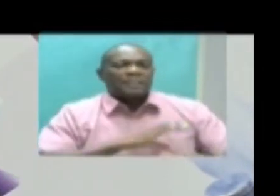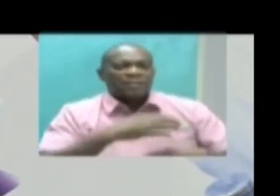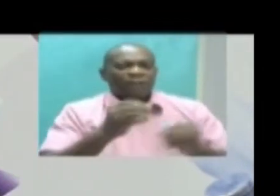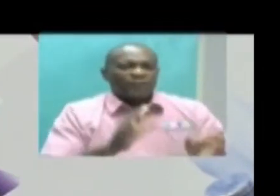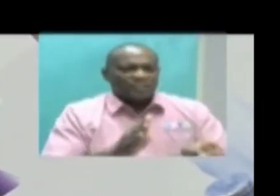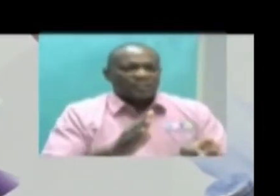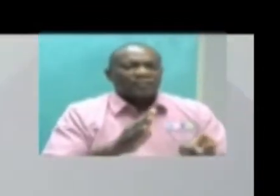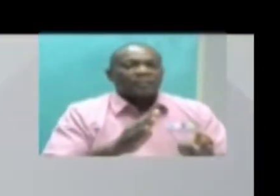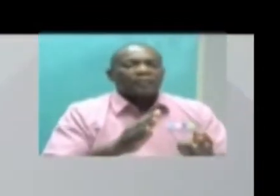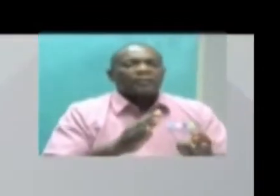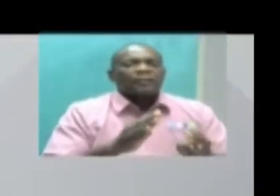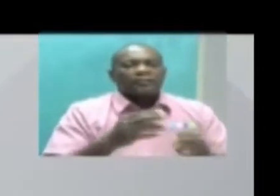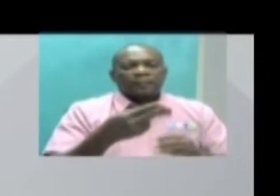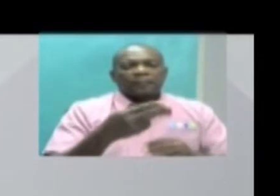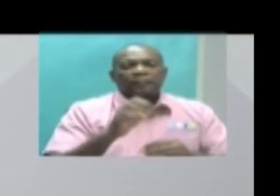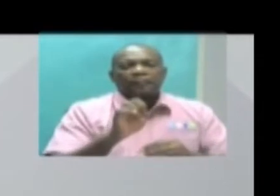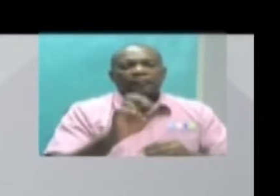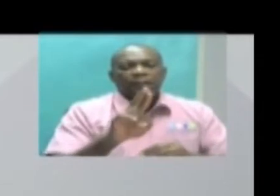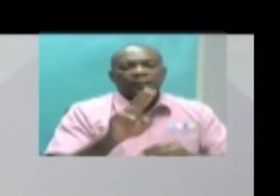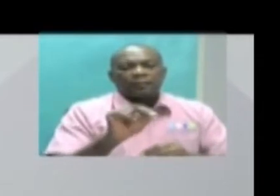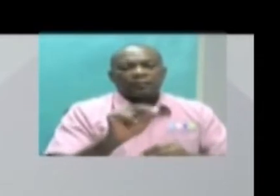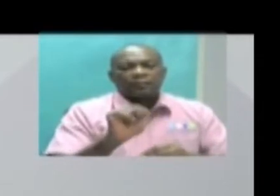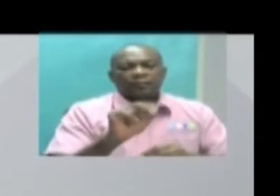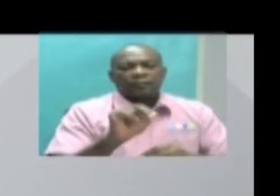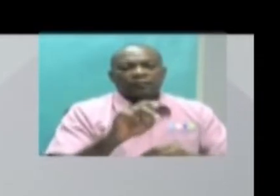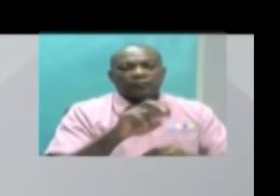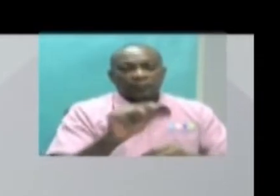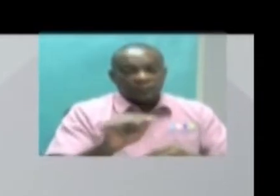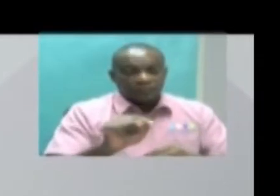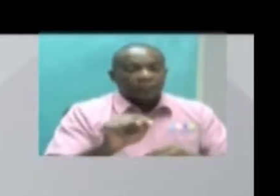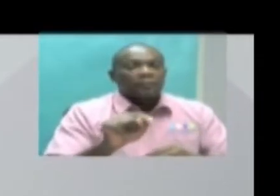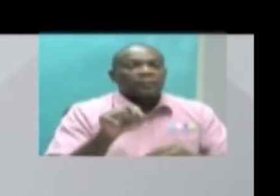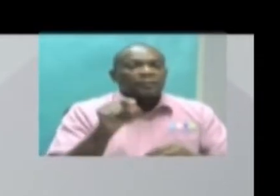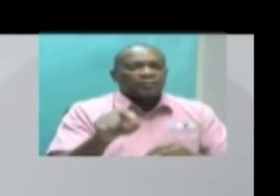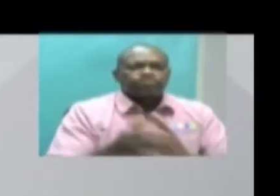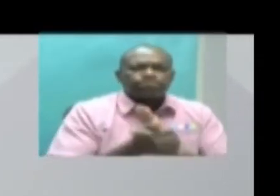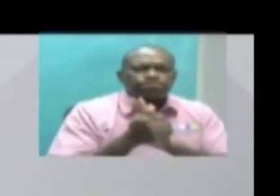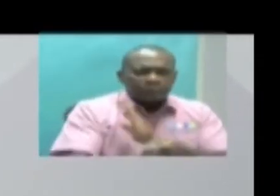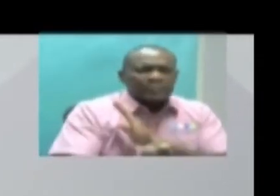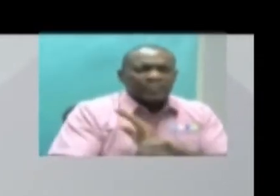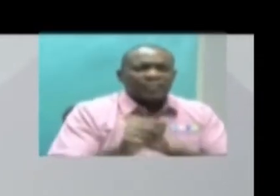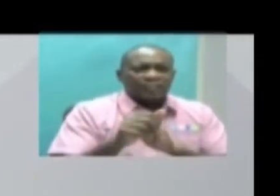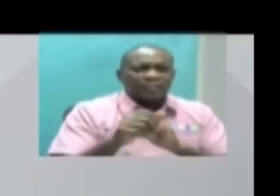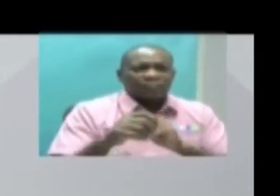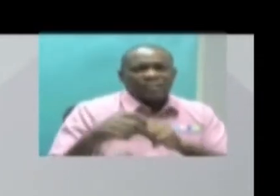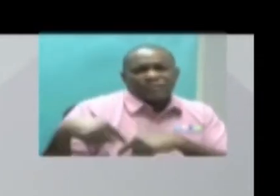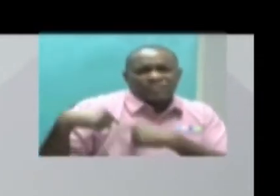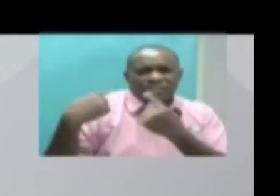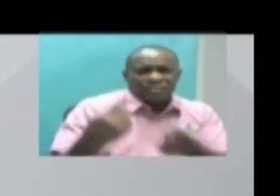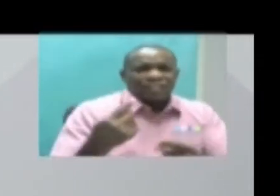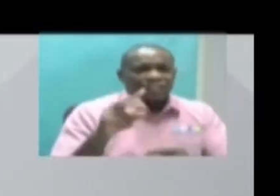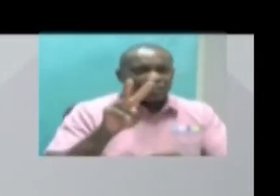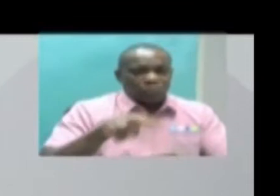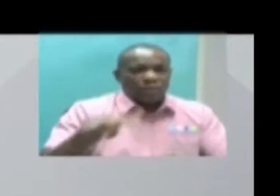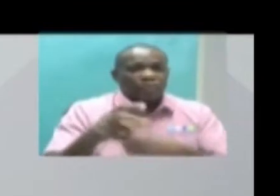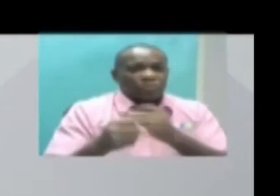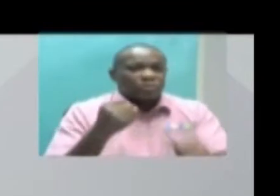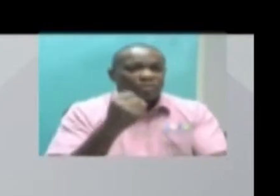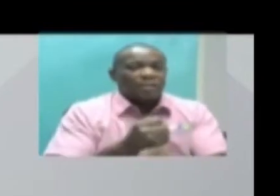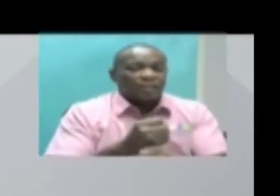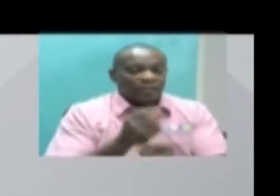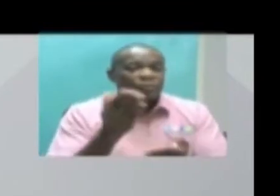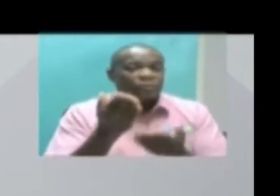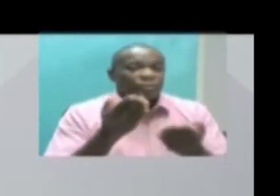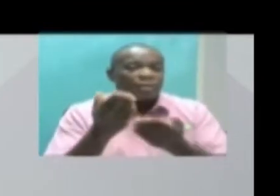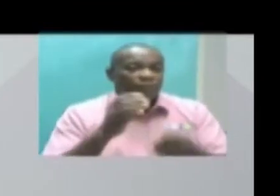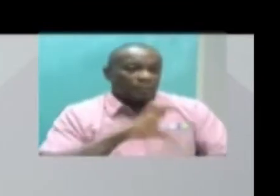a highly skilled and trained cybercrime investigator with over 22 years' service to the Trinidad and Tobago Police Service. He